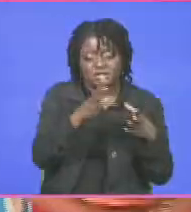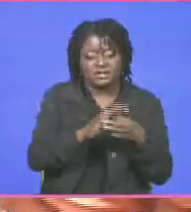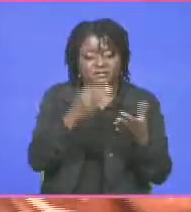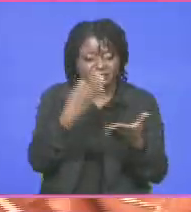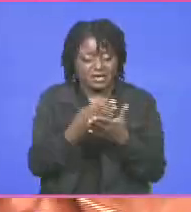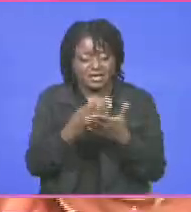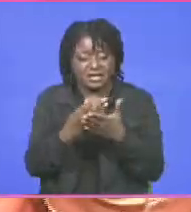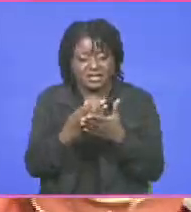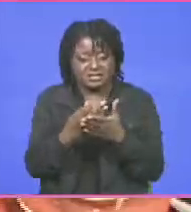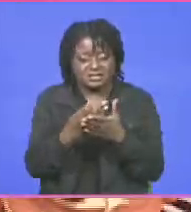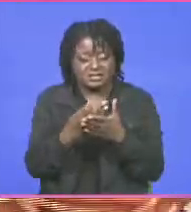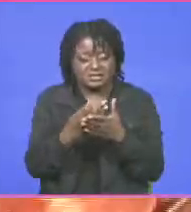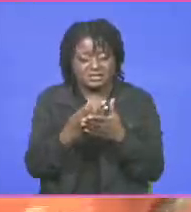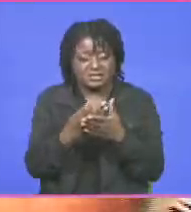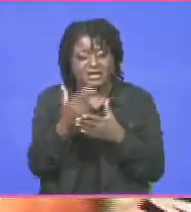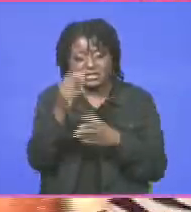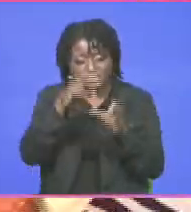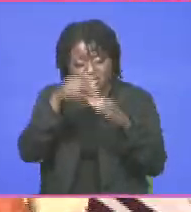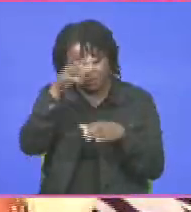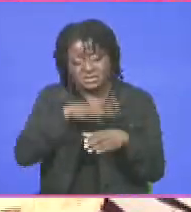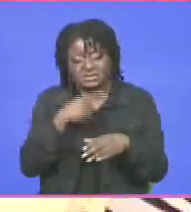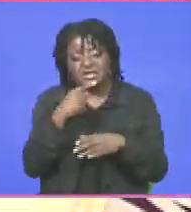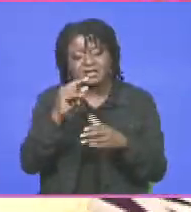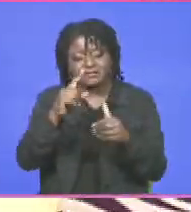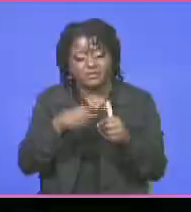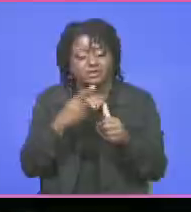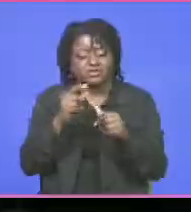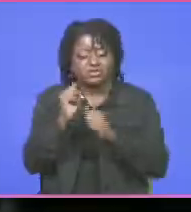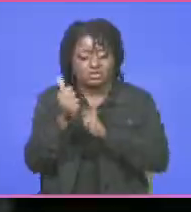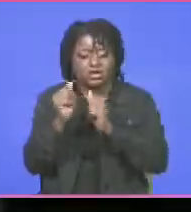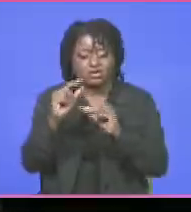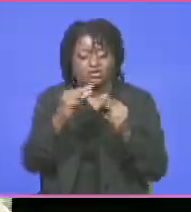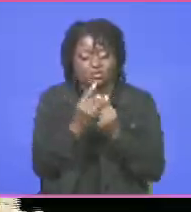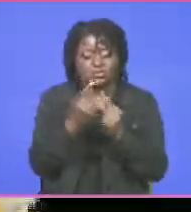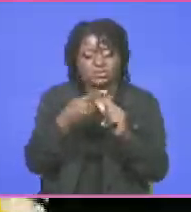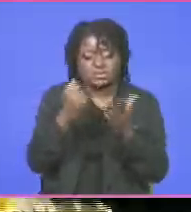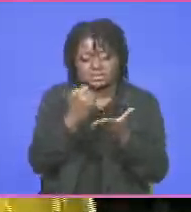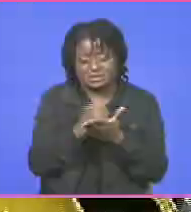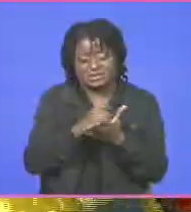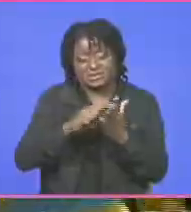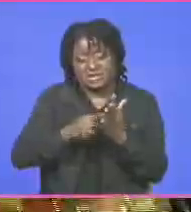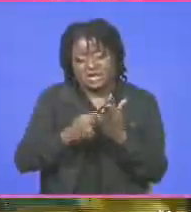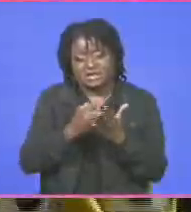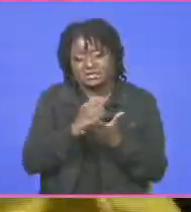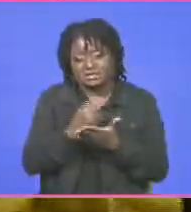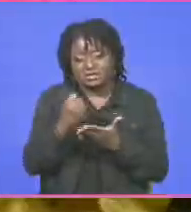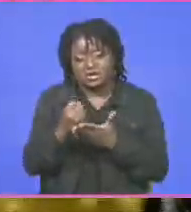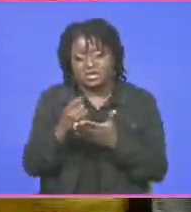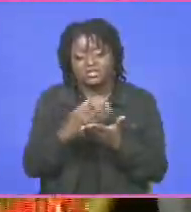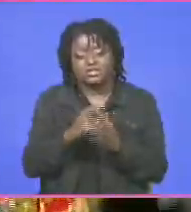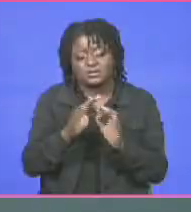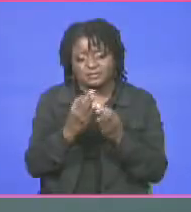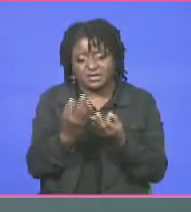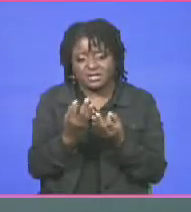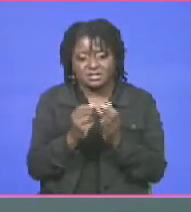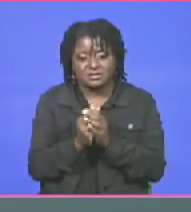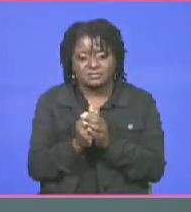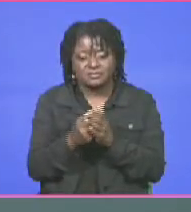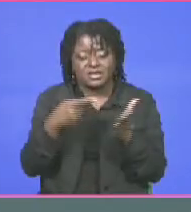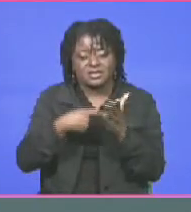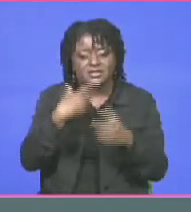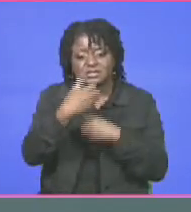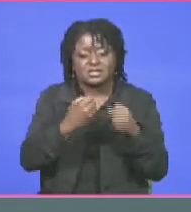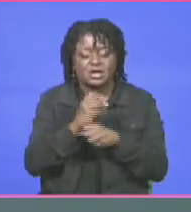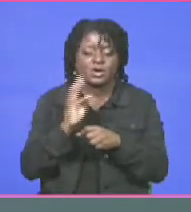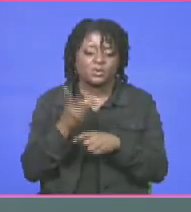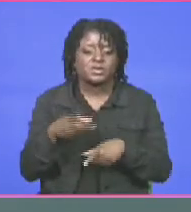Chairman Wendell Francis say they're the first Junkanoo group to start a scholarship fund. This year we were able to give five